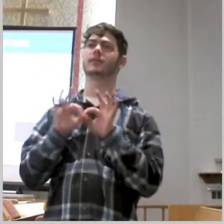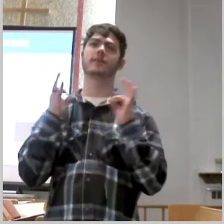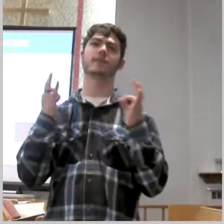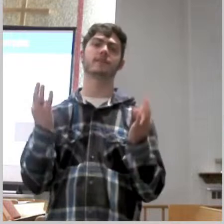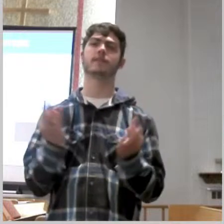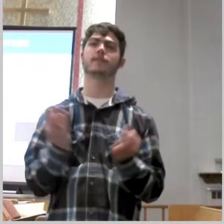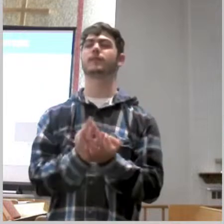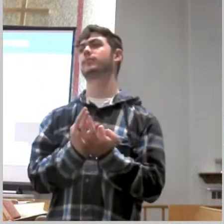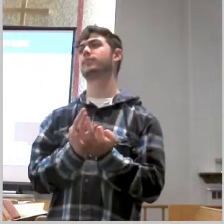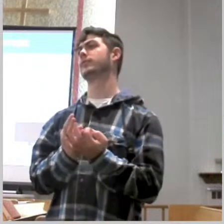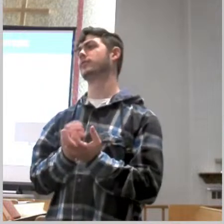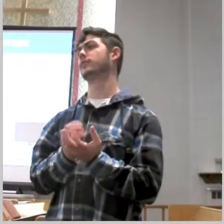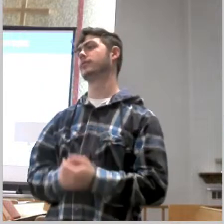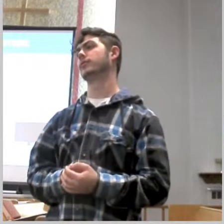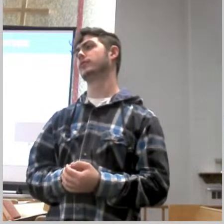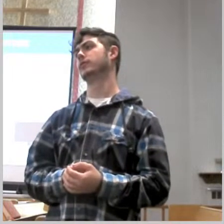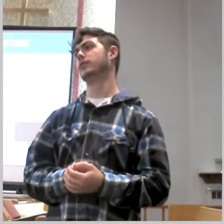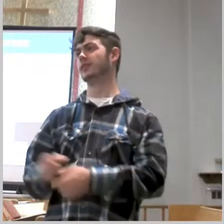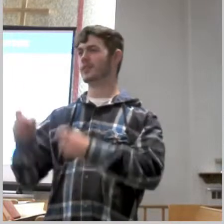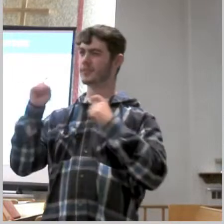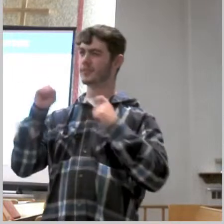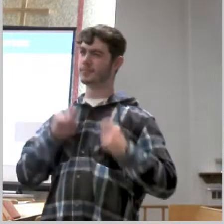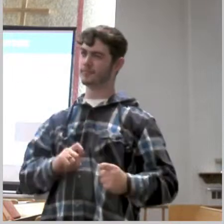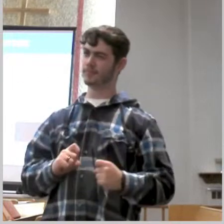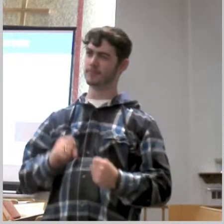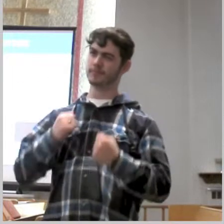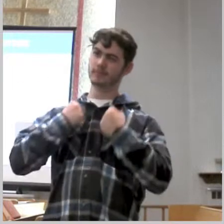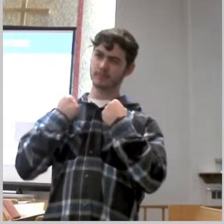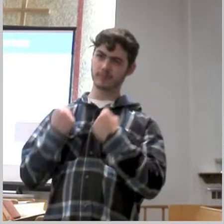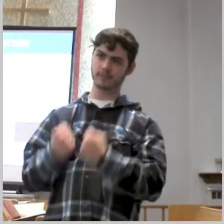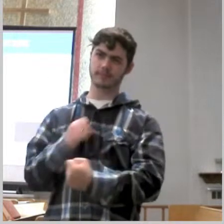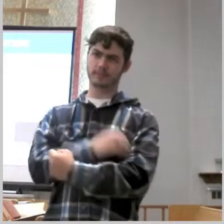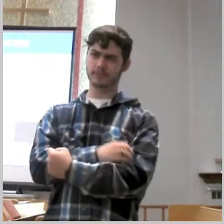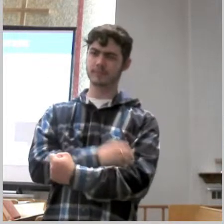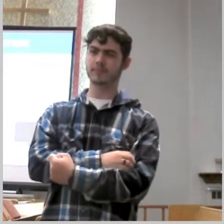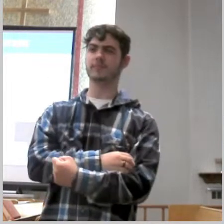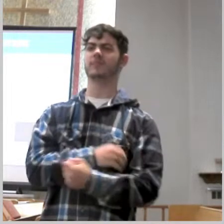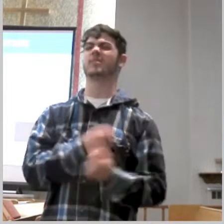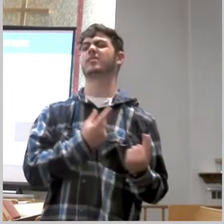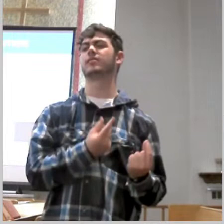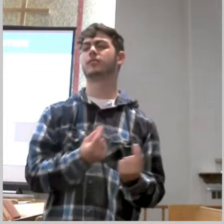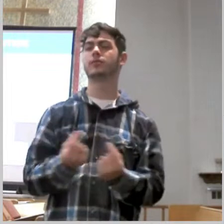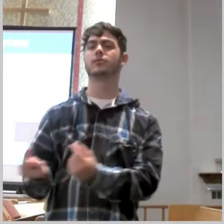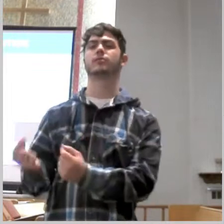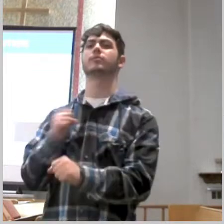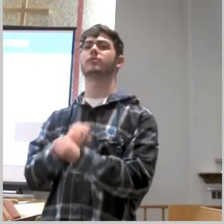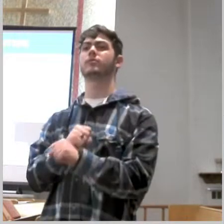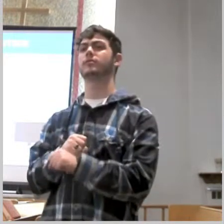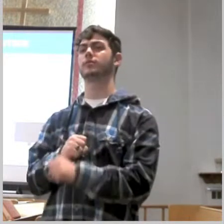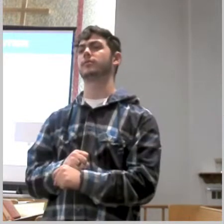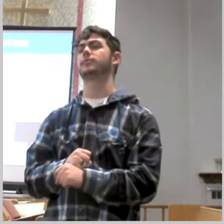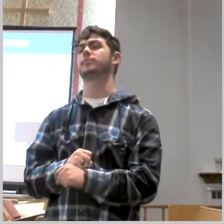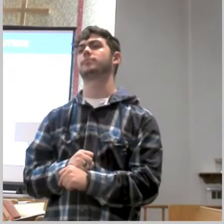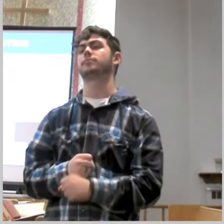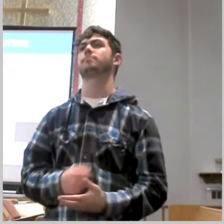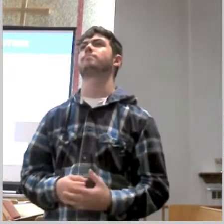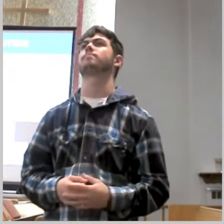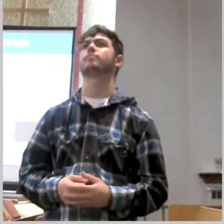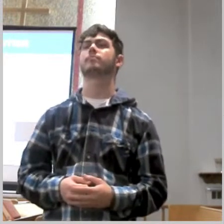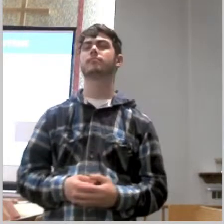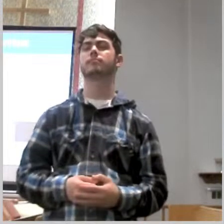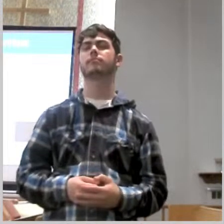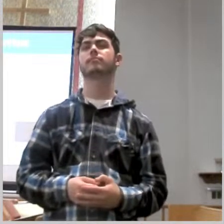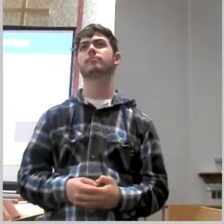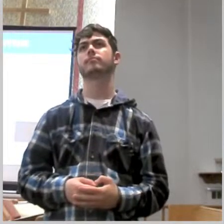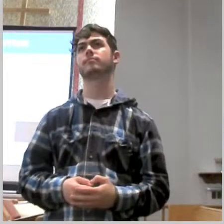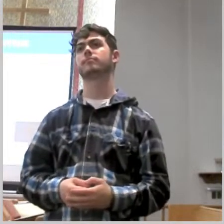the strength we have to be able to perform the jobs that we have, Father, that you have blessed us with.